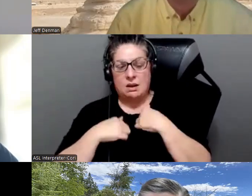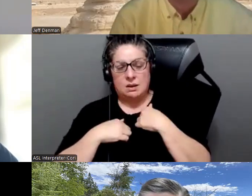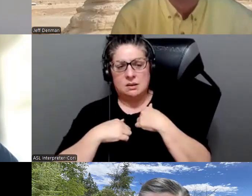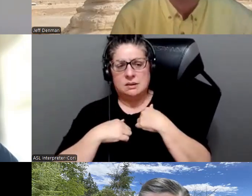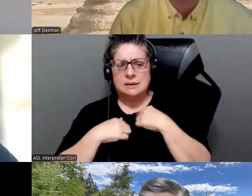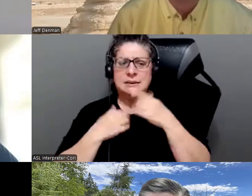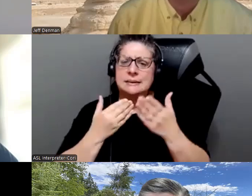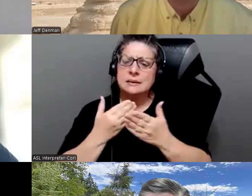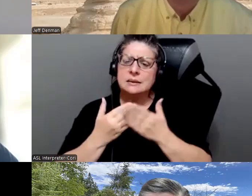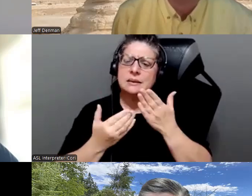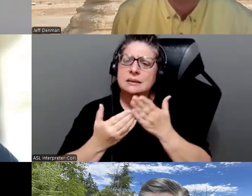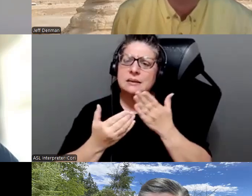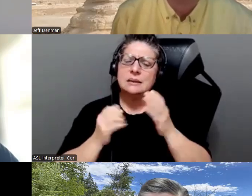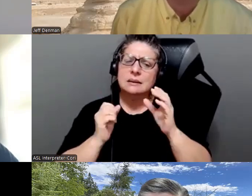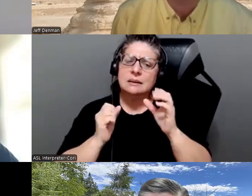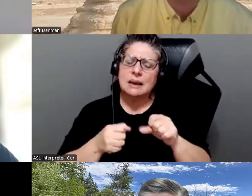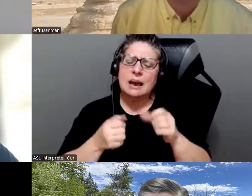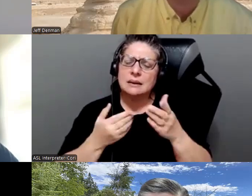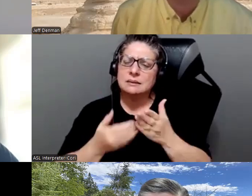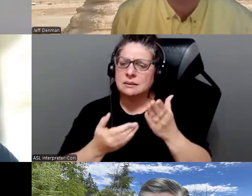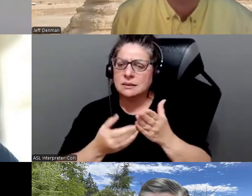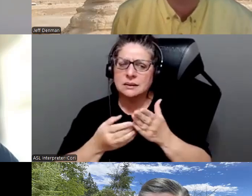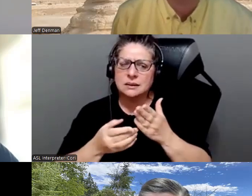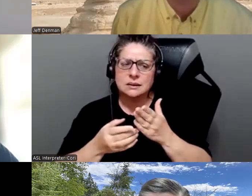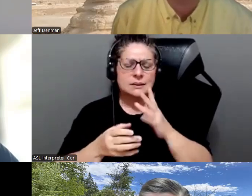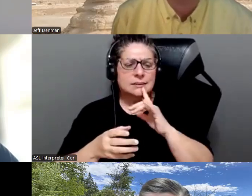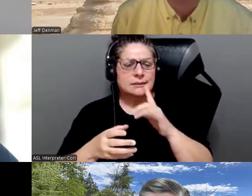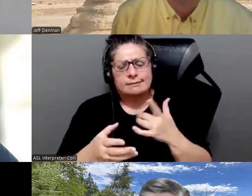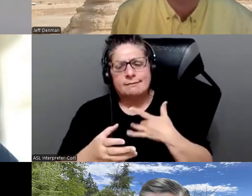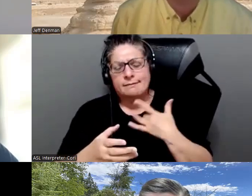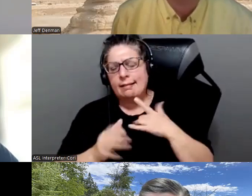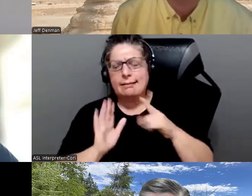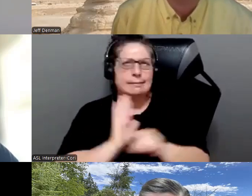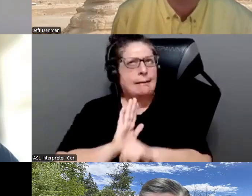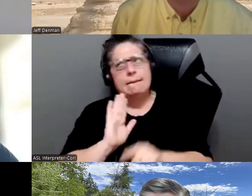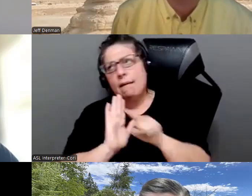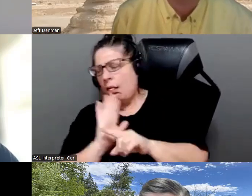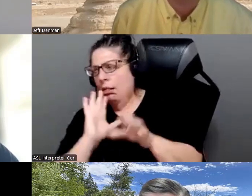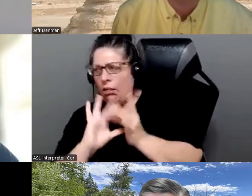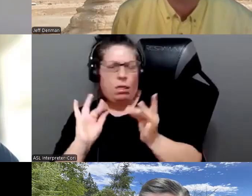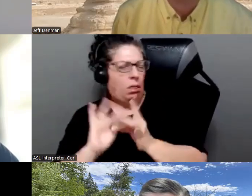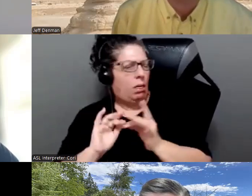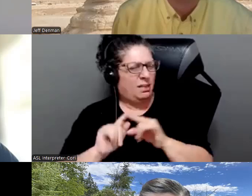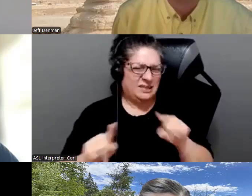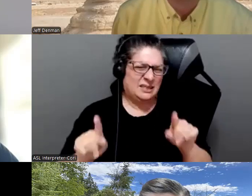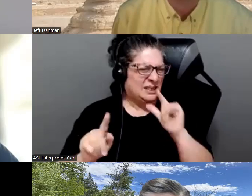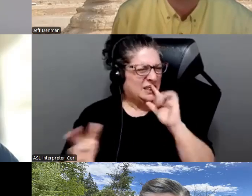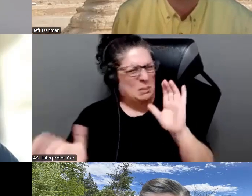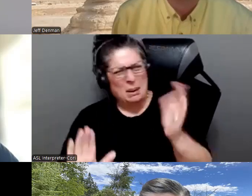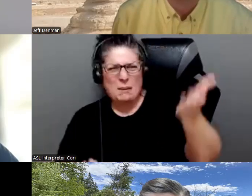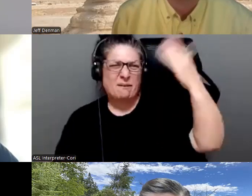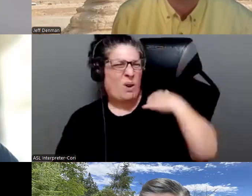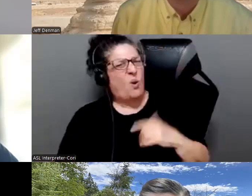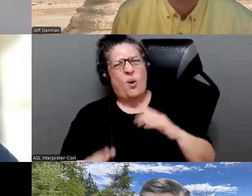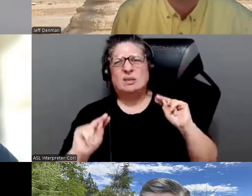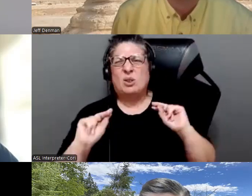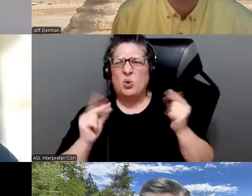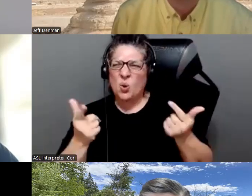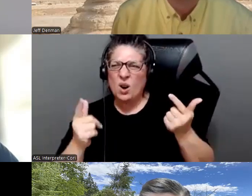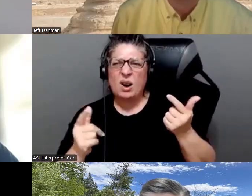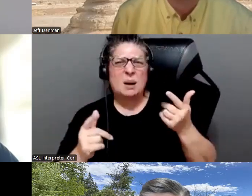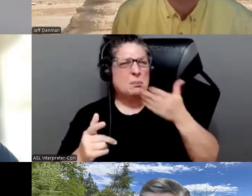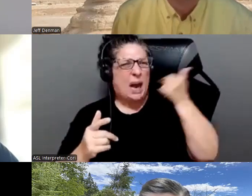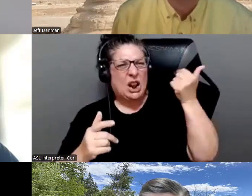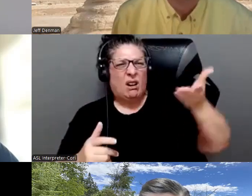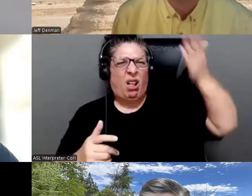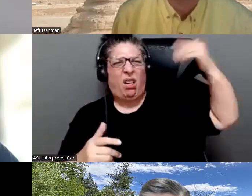It's easy to be to fall into the rut of being negative and man, things aren't as good as they used to be, and it was always better back then.